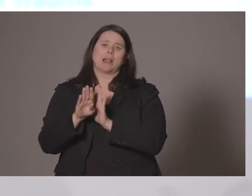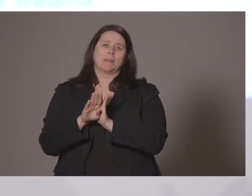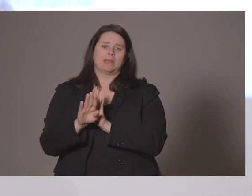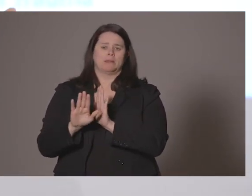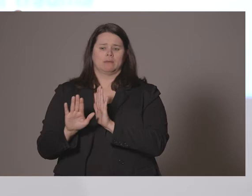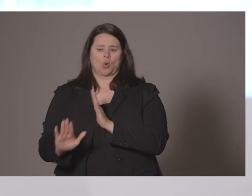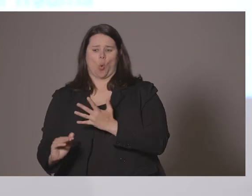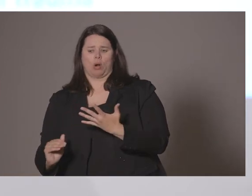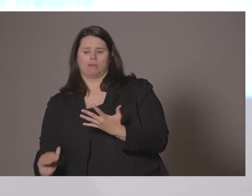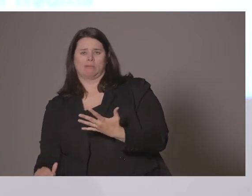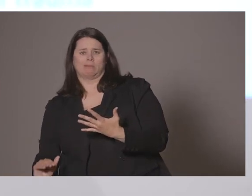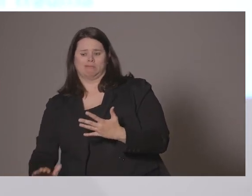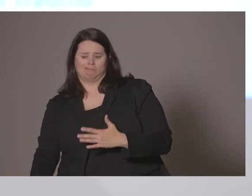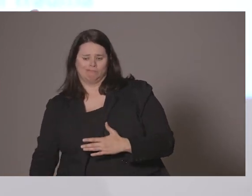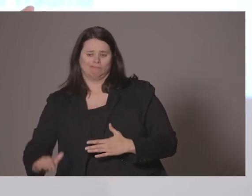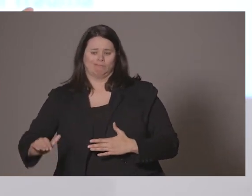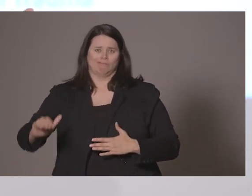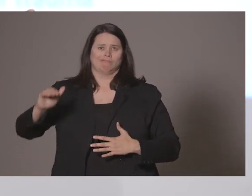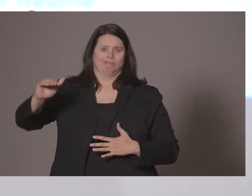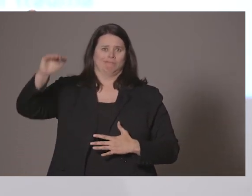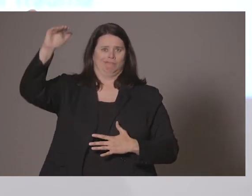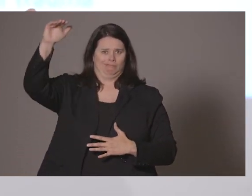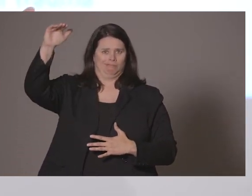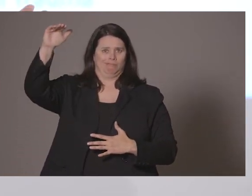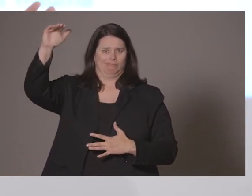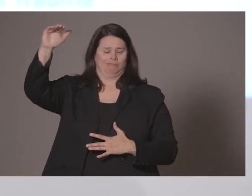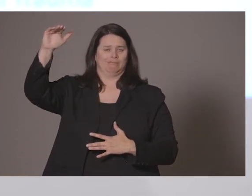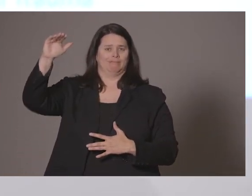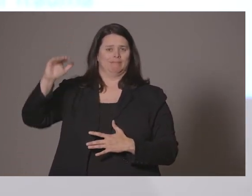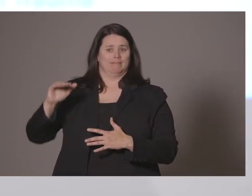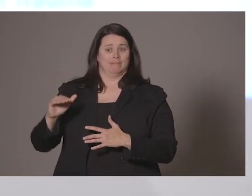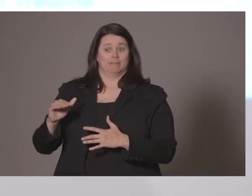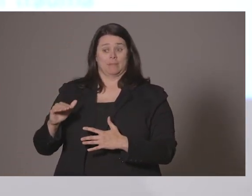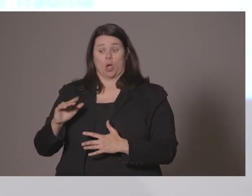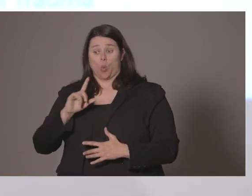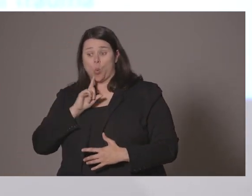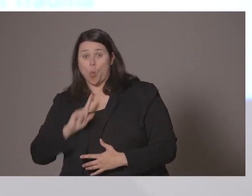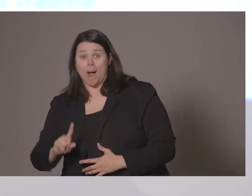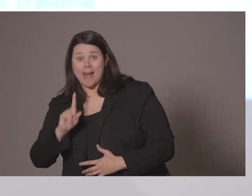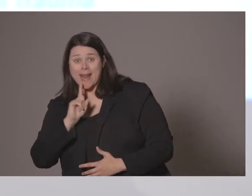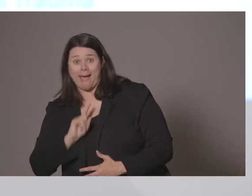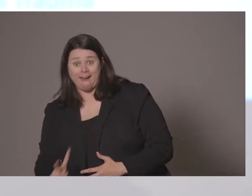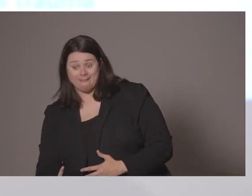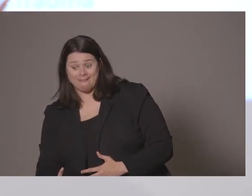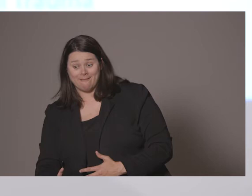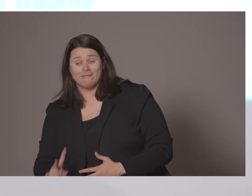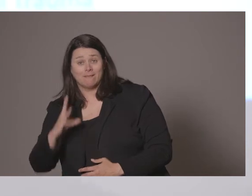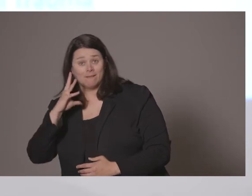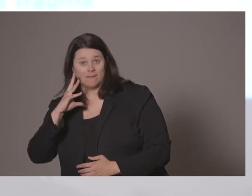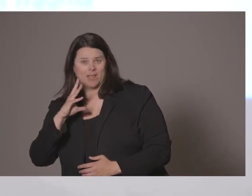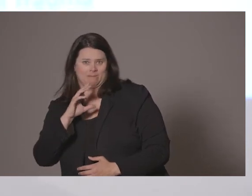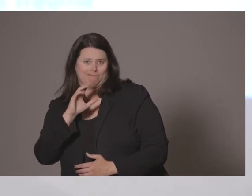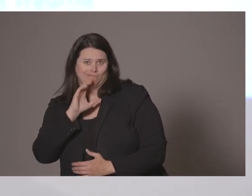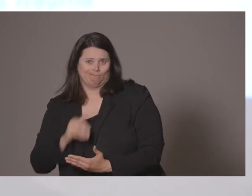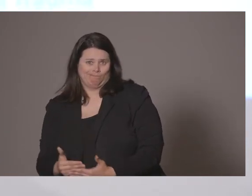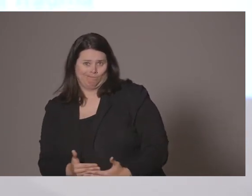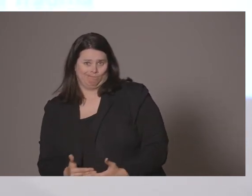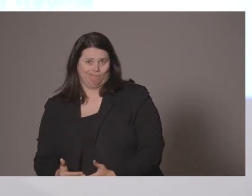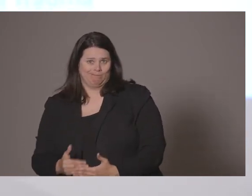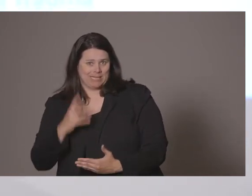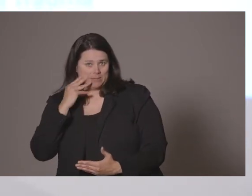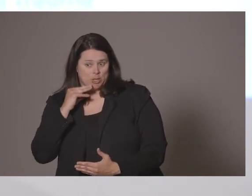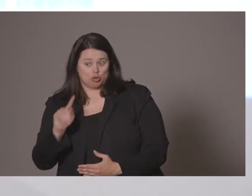are way differently impacted in a 1.5-year-old who experiences severe trauma and a 9-year-old